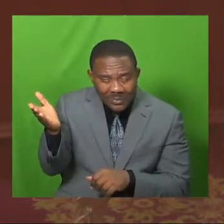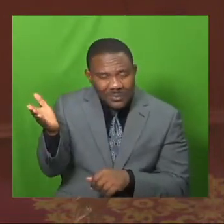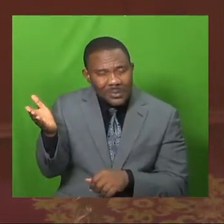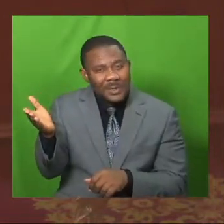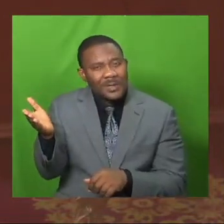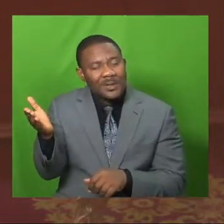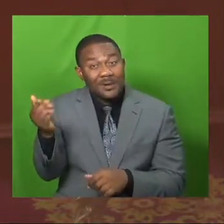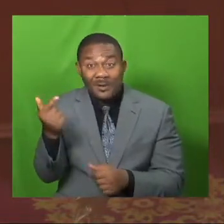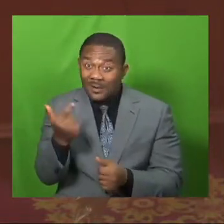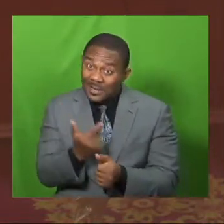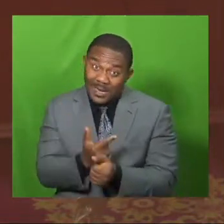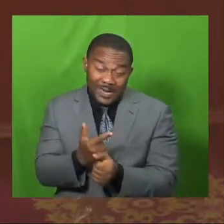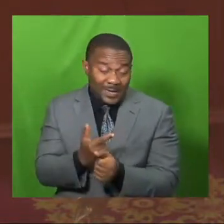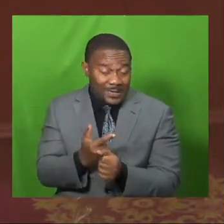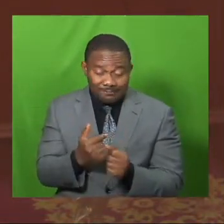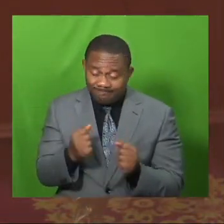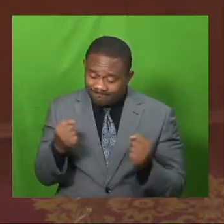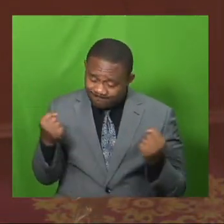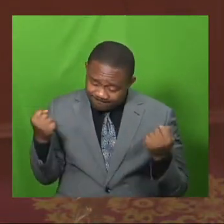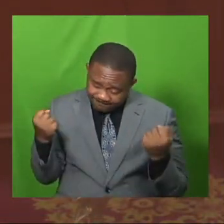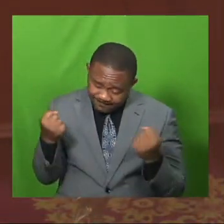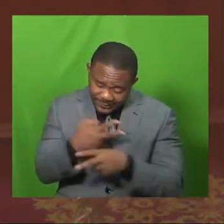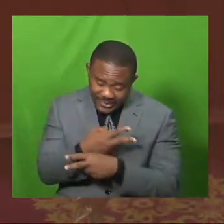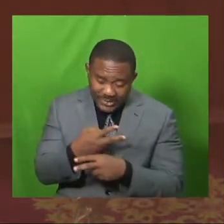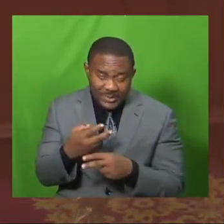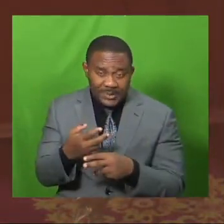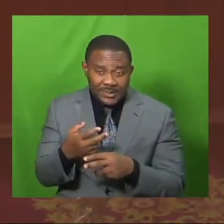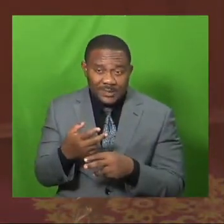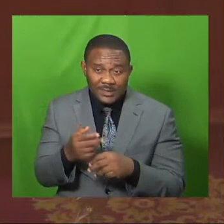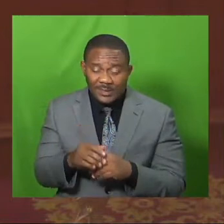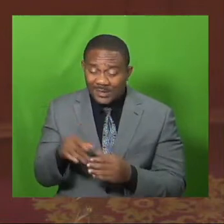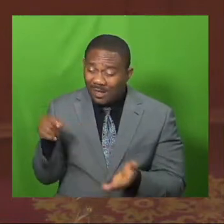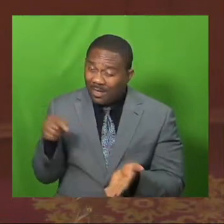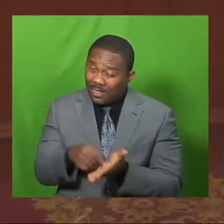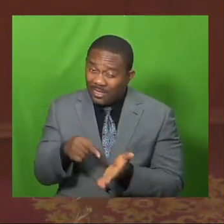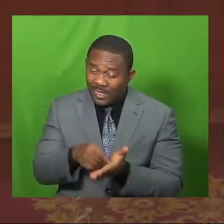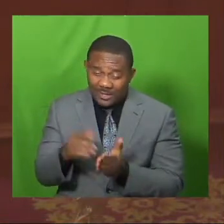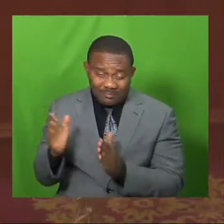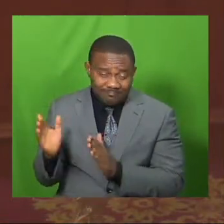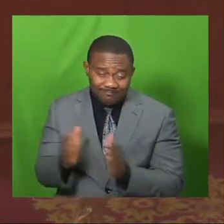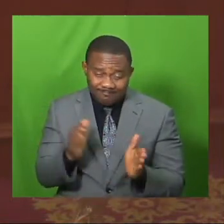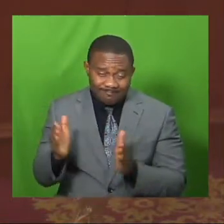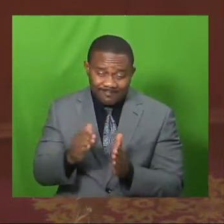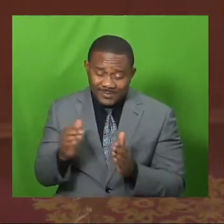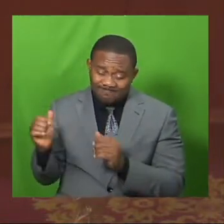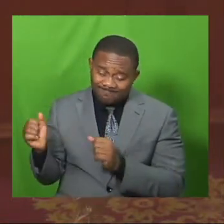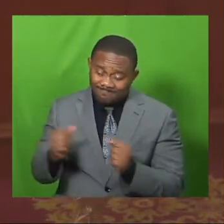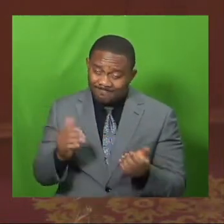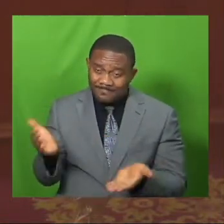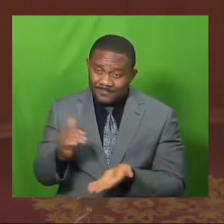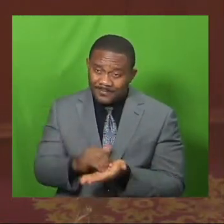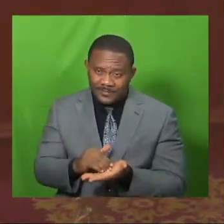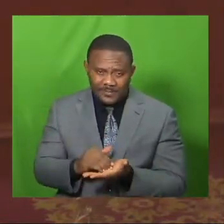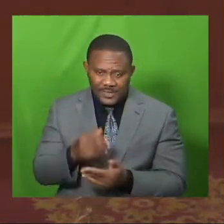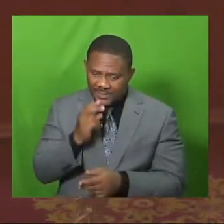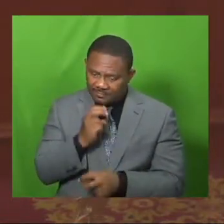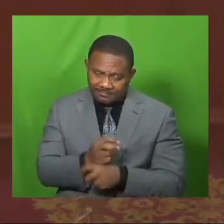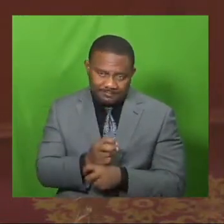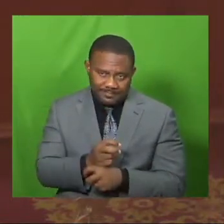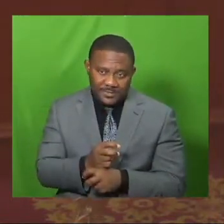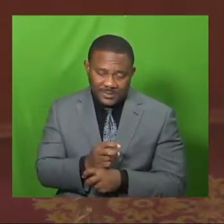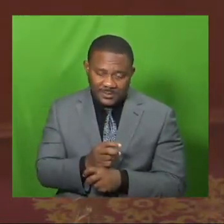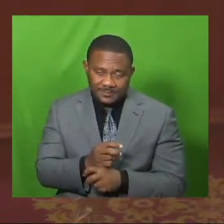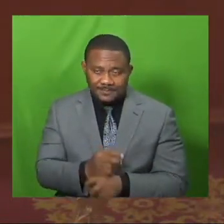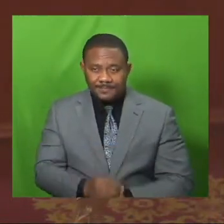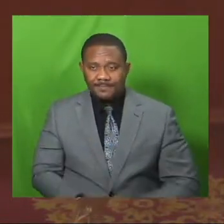in dire straits. Debt restructuring is going to be a very painful exercise that we will spend decades to rebuild our reputation and